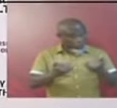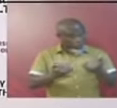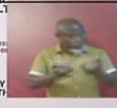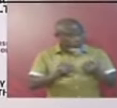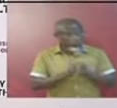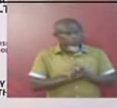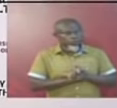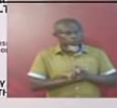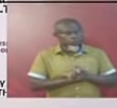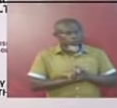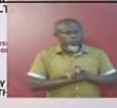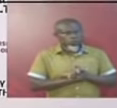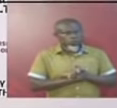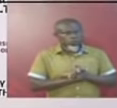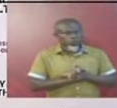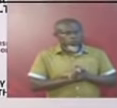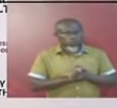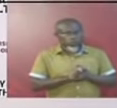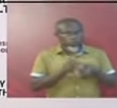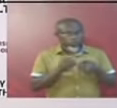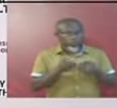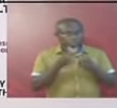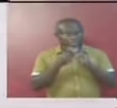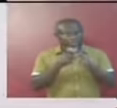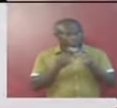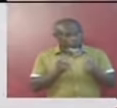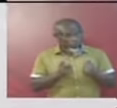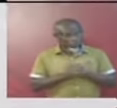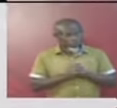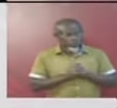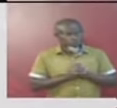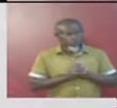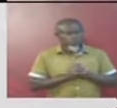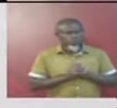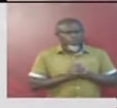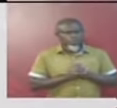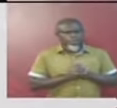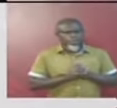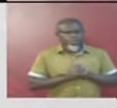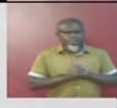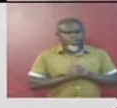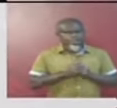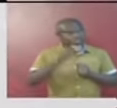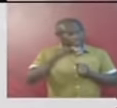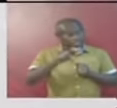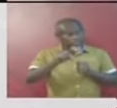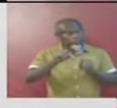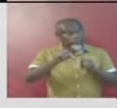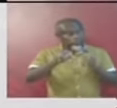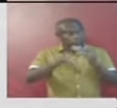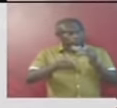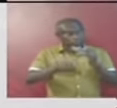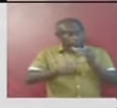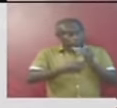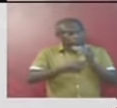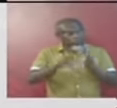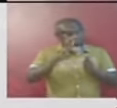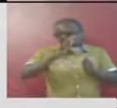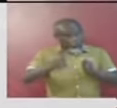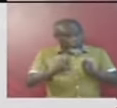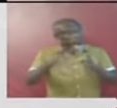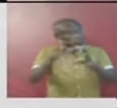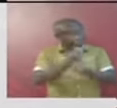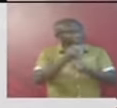Yeah, so let me just go quickly and then Dr. Othello can go into some detail. So yes, the additional 4,000 pulse oximeters have been received by the